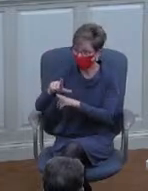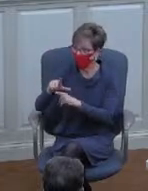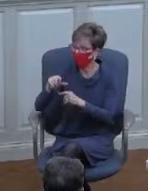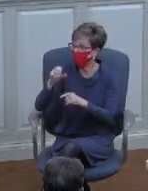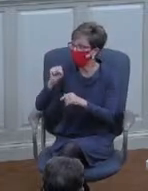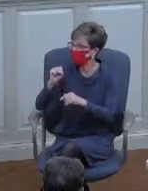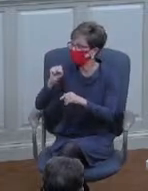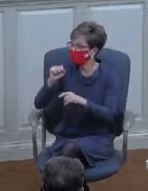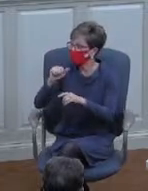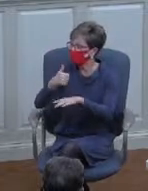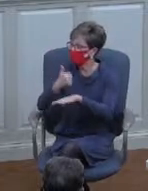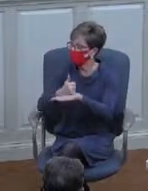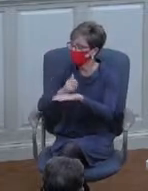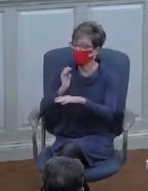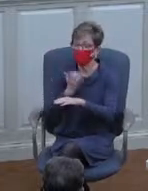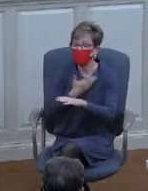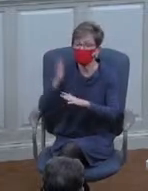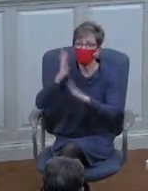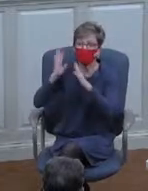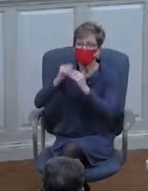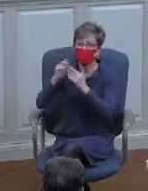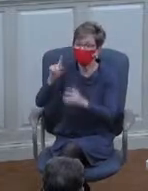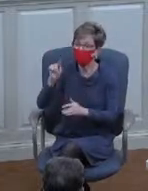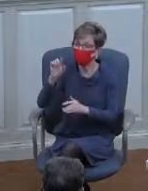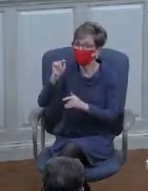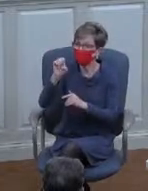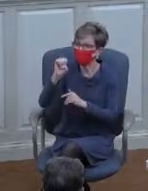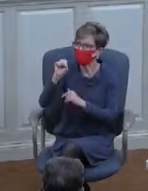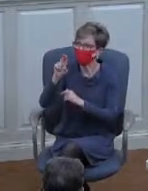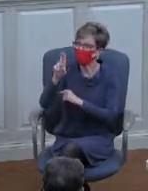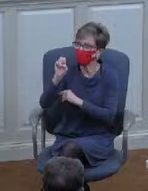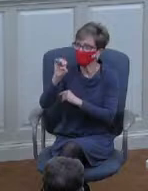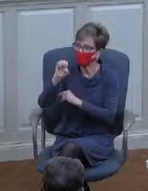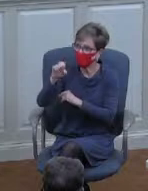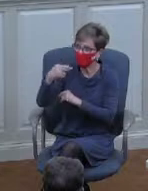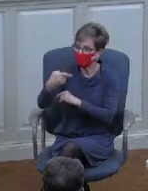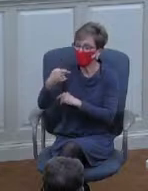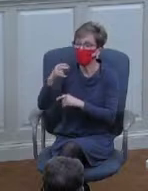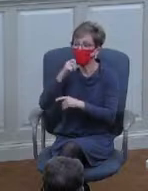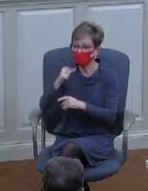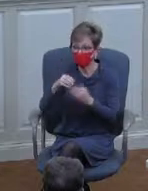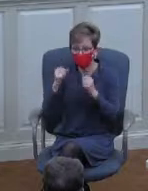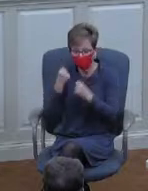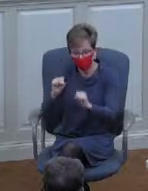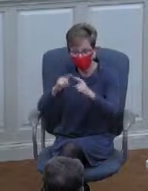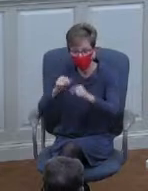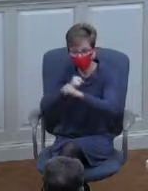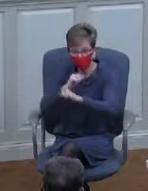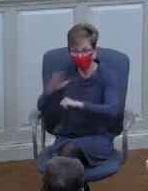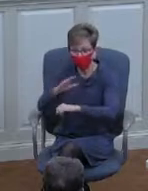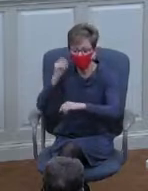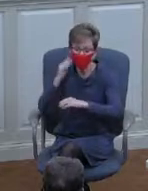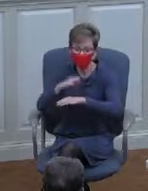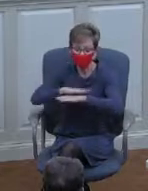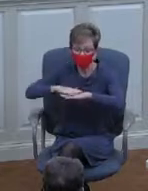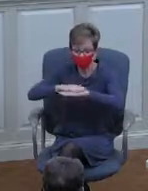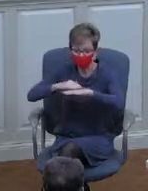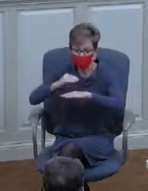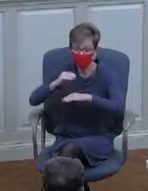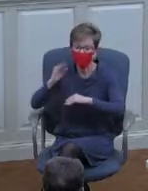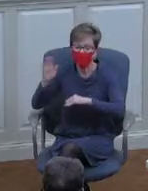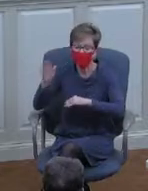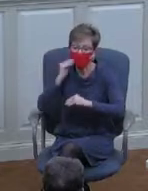Shawnee leader Tecumseh attempted to unite Native peoples to protect their heartland. His brother, a prophet